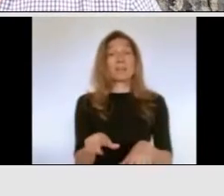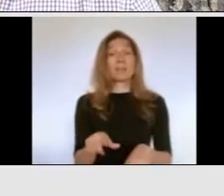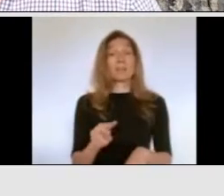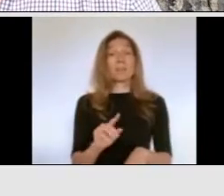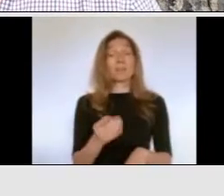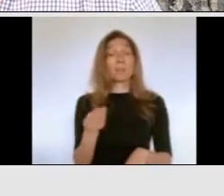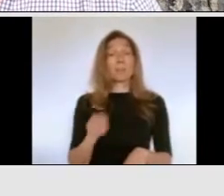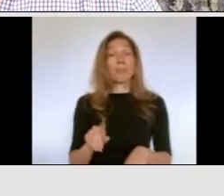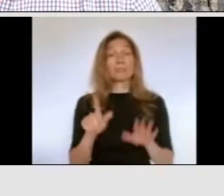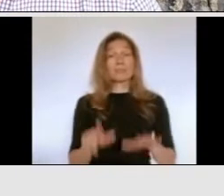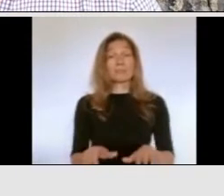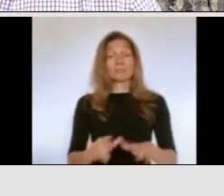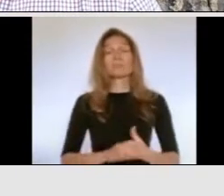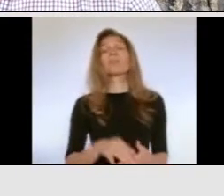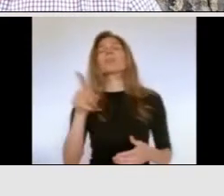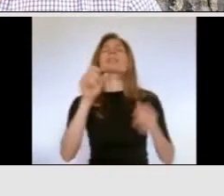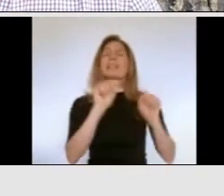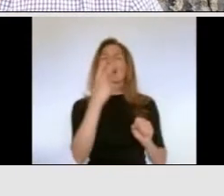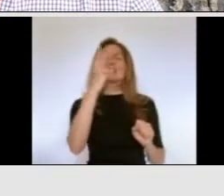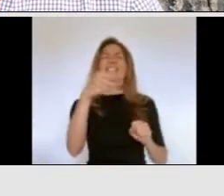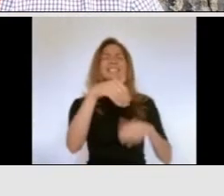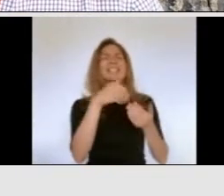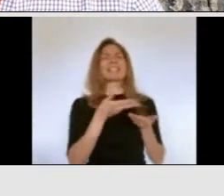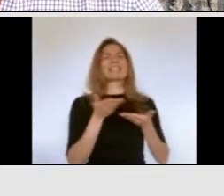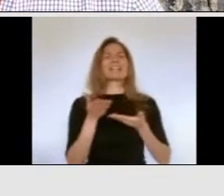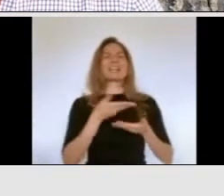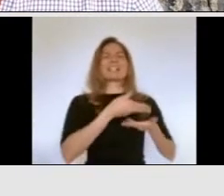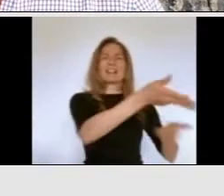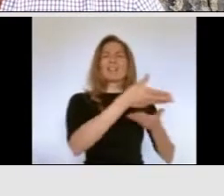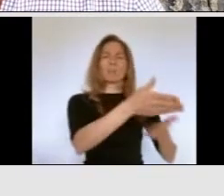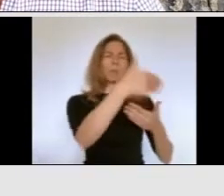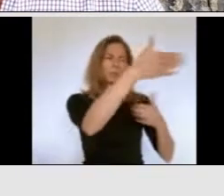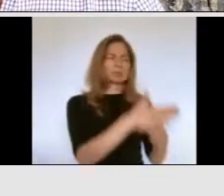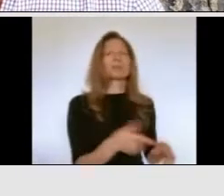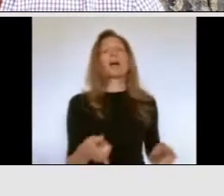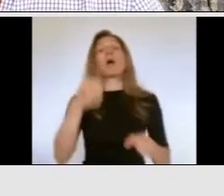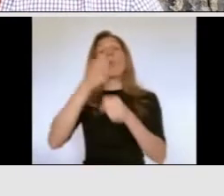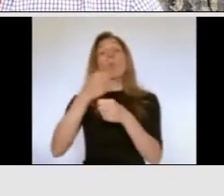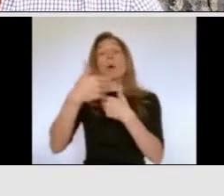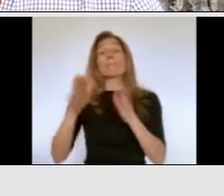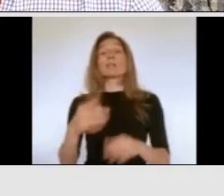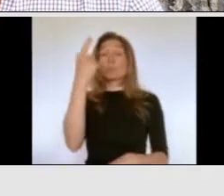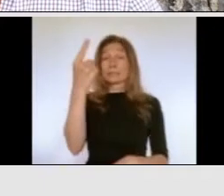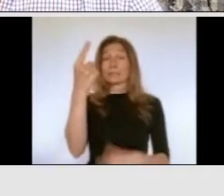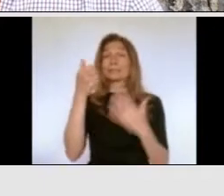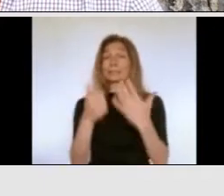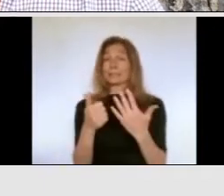from the table here, we've had deliverables from work packages 1, 6,